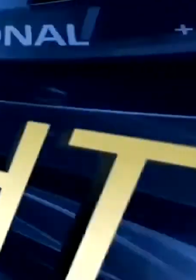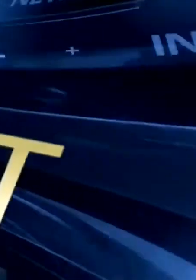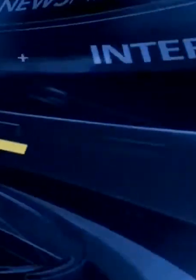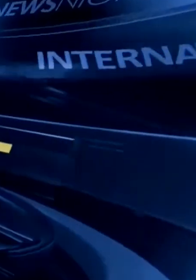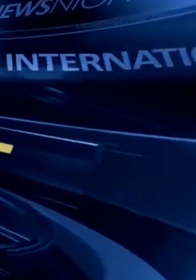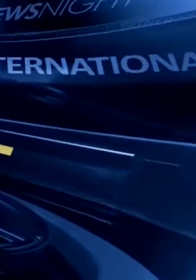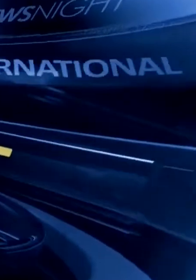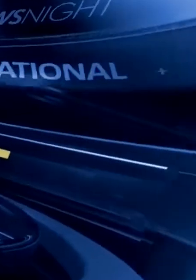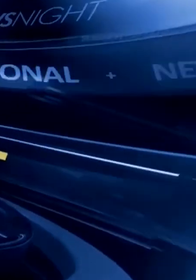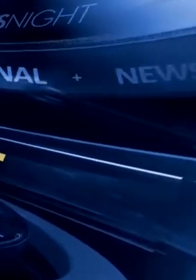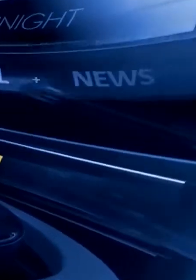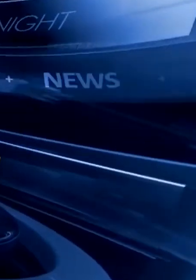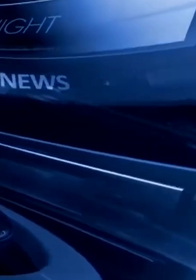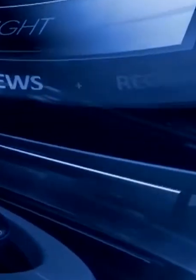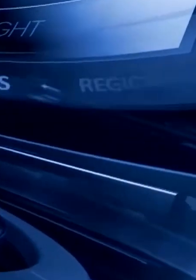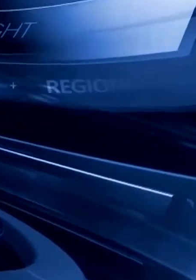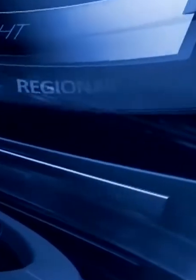relation to that.